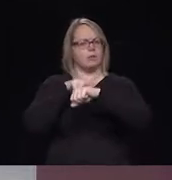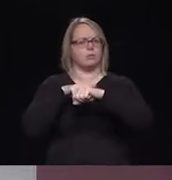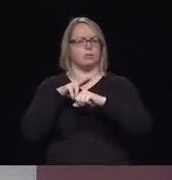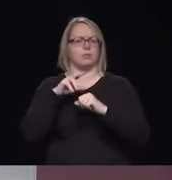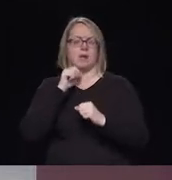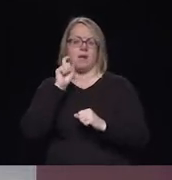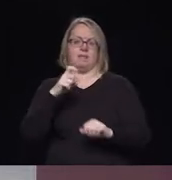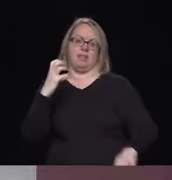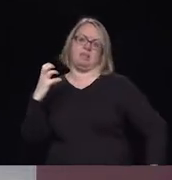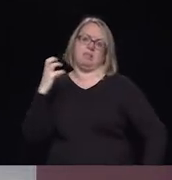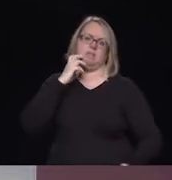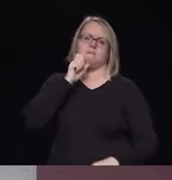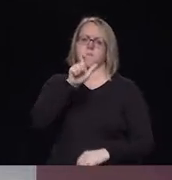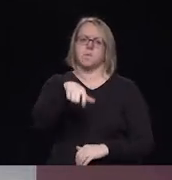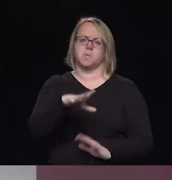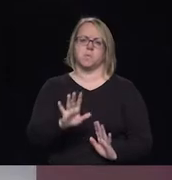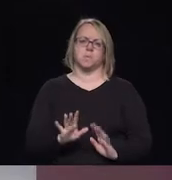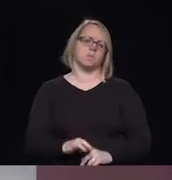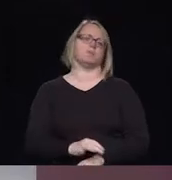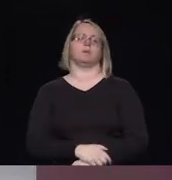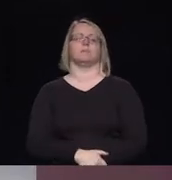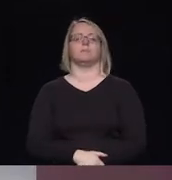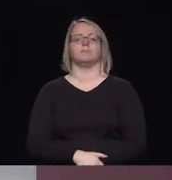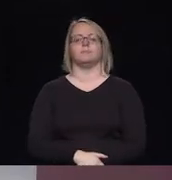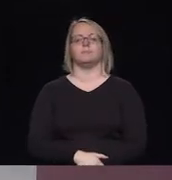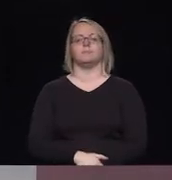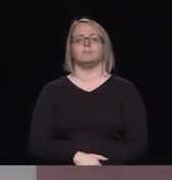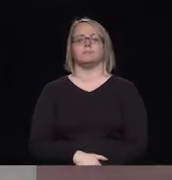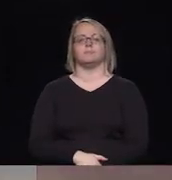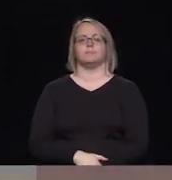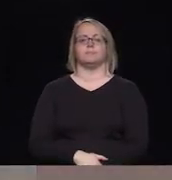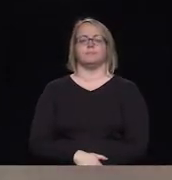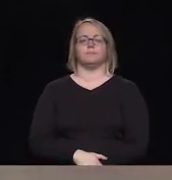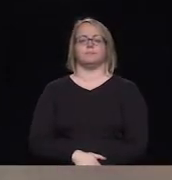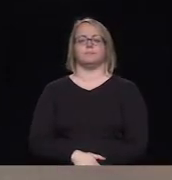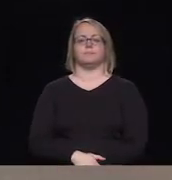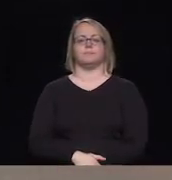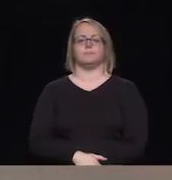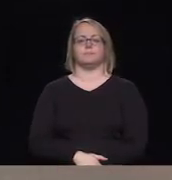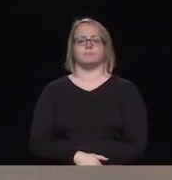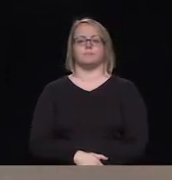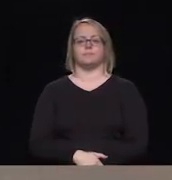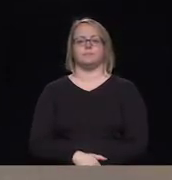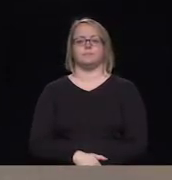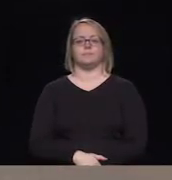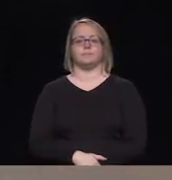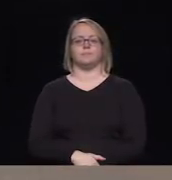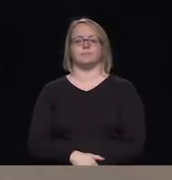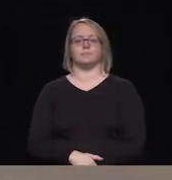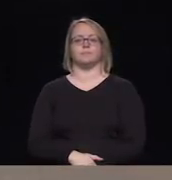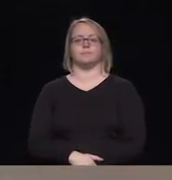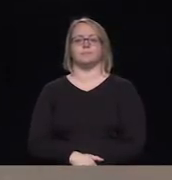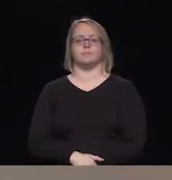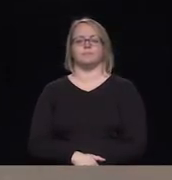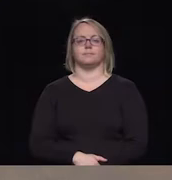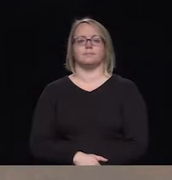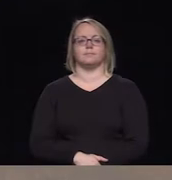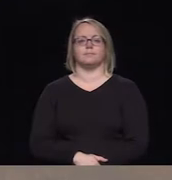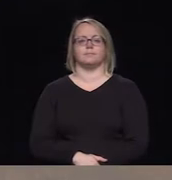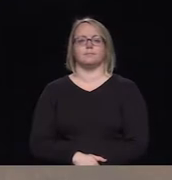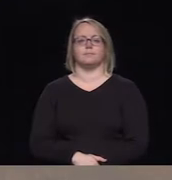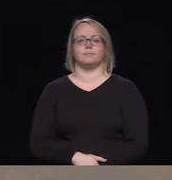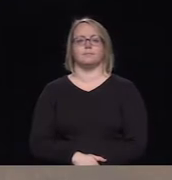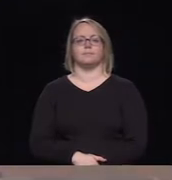Getting some more white paint. Go ahead and fill it in. Now you might notice